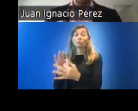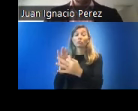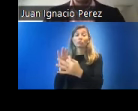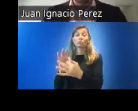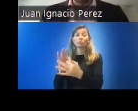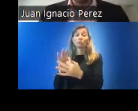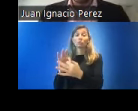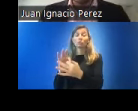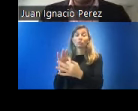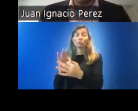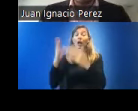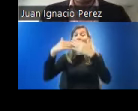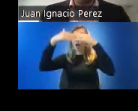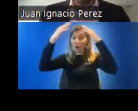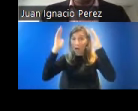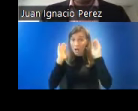asylum